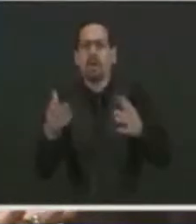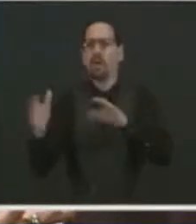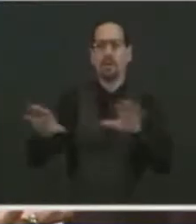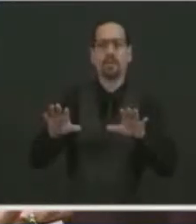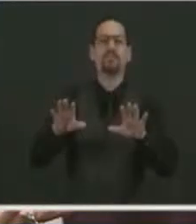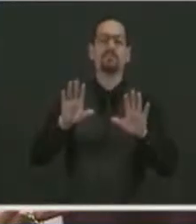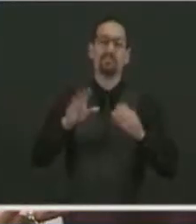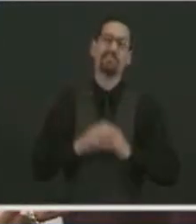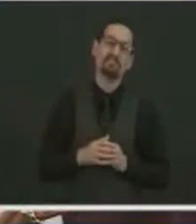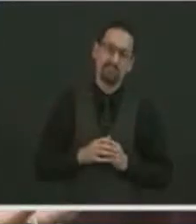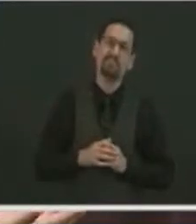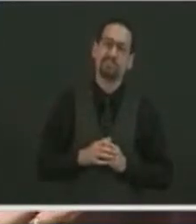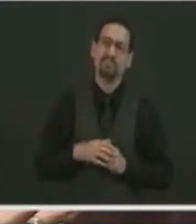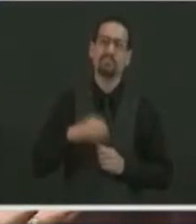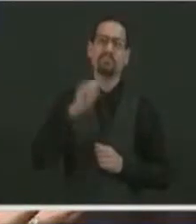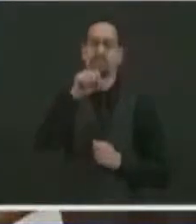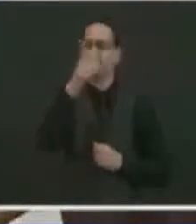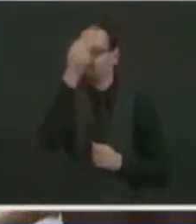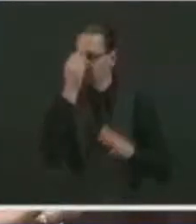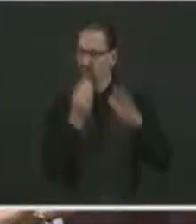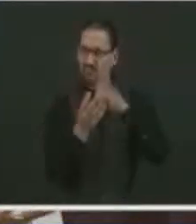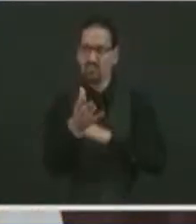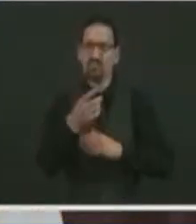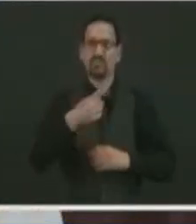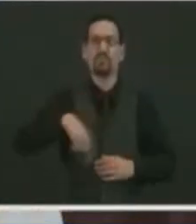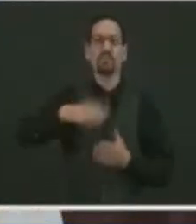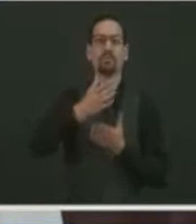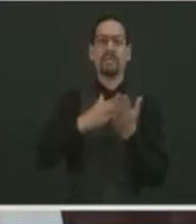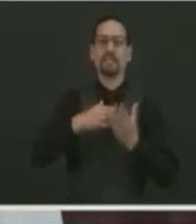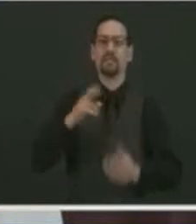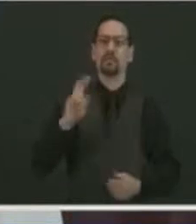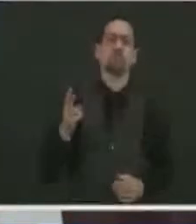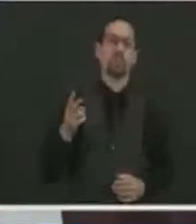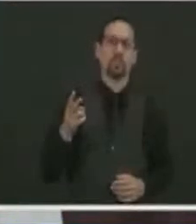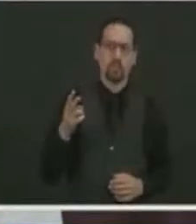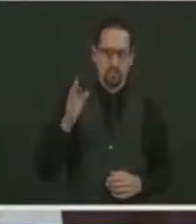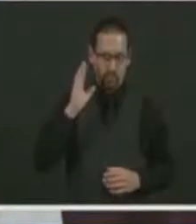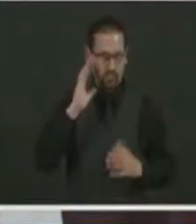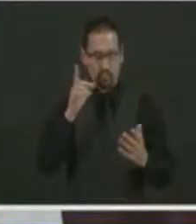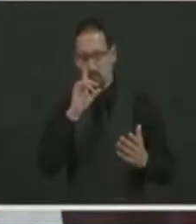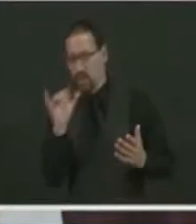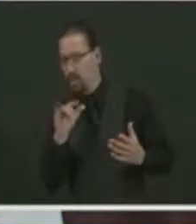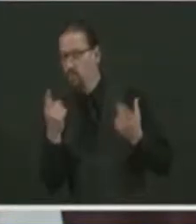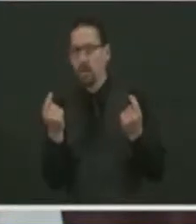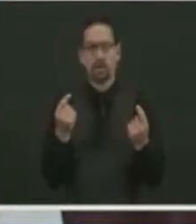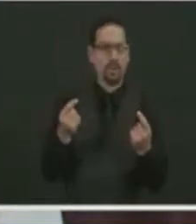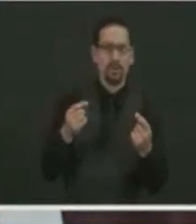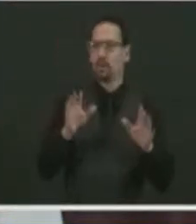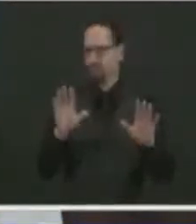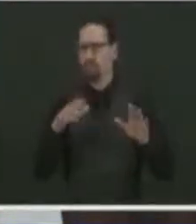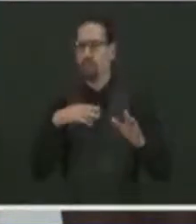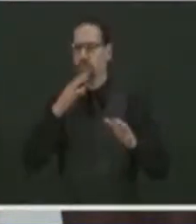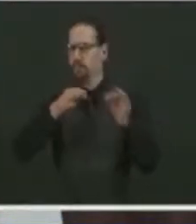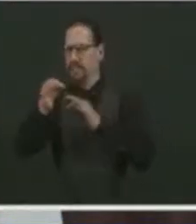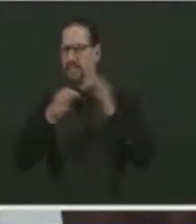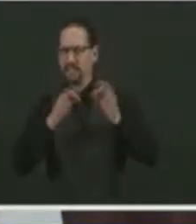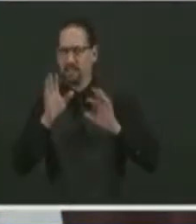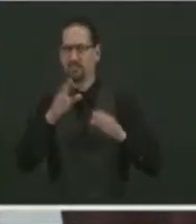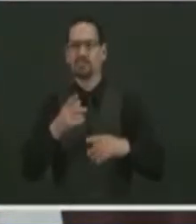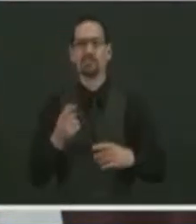different. So for phase 2, what's it going to look like? We're encouraging gyms to use reservation